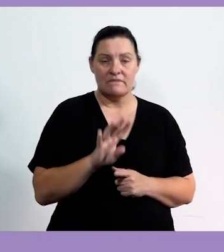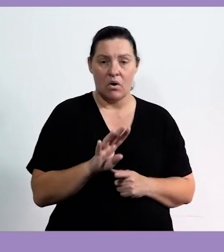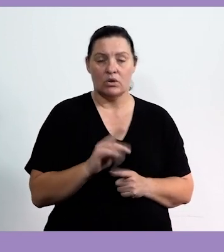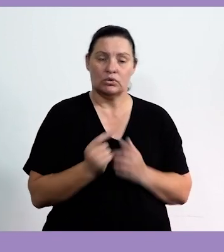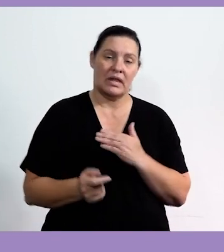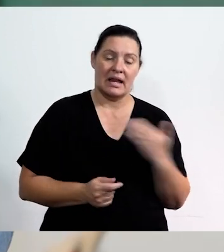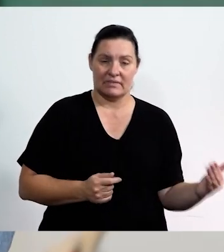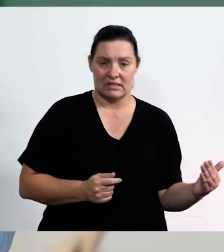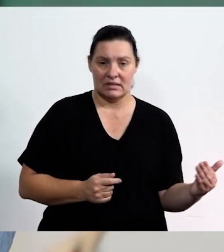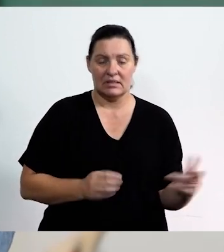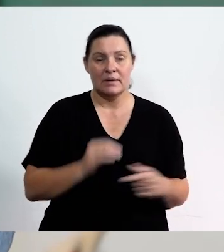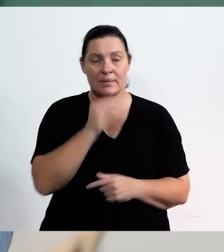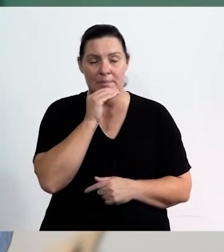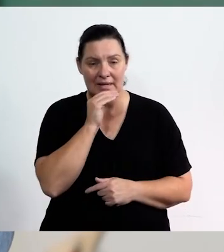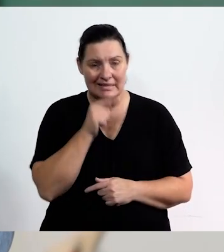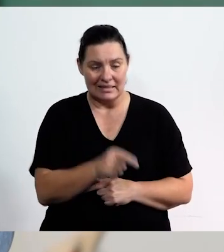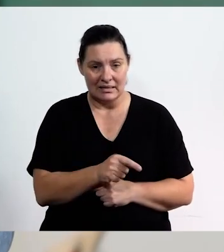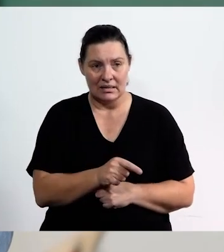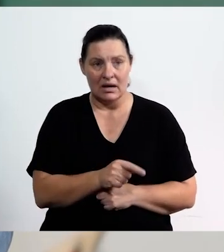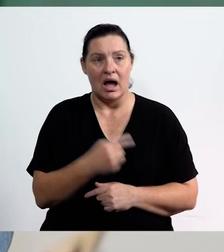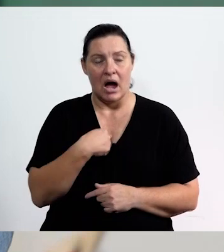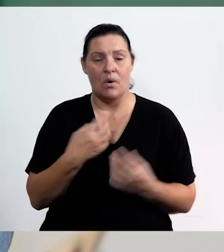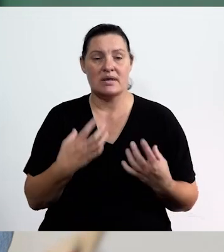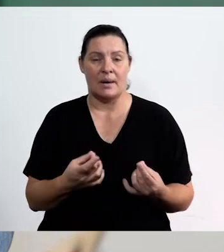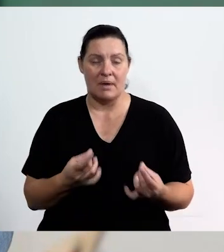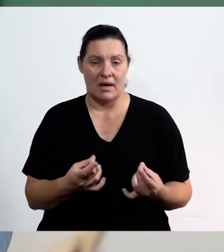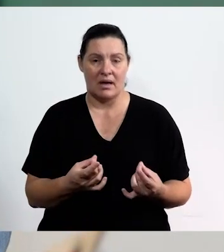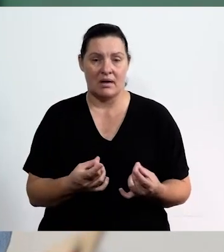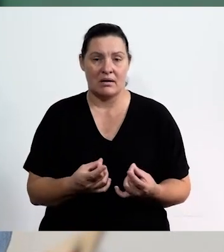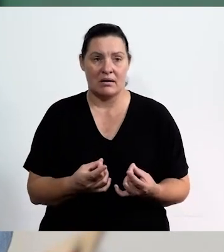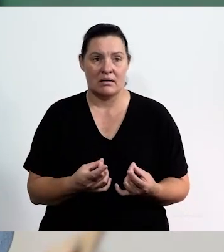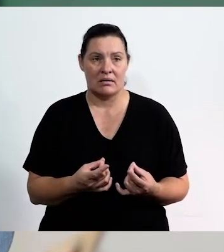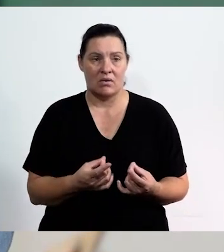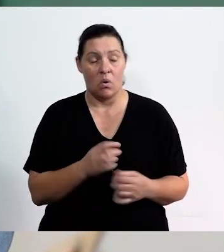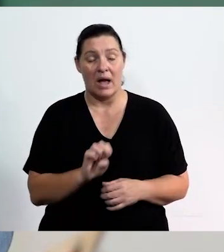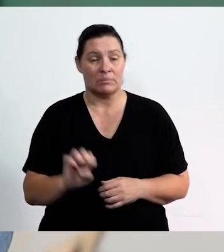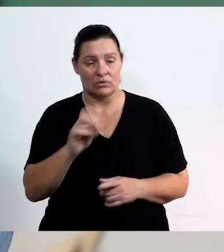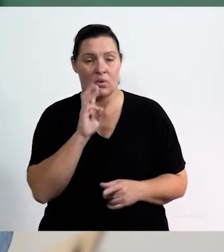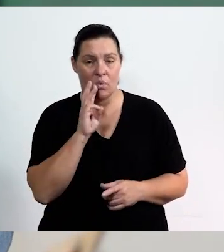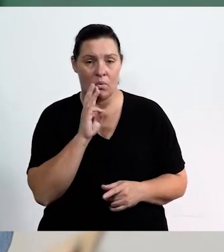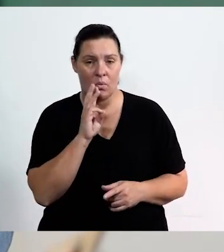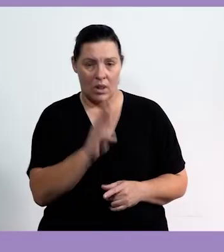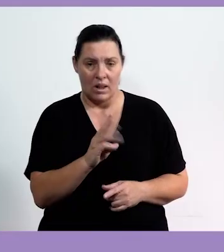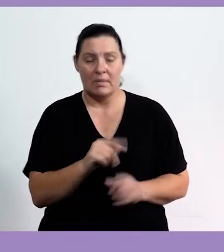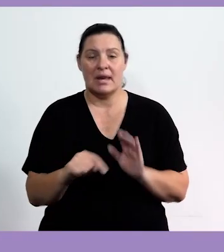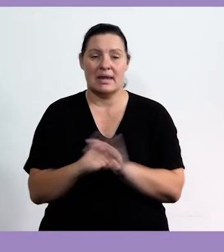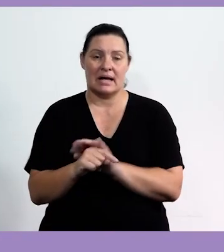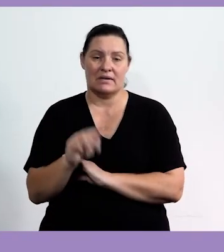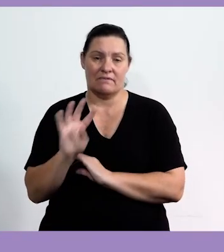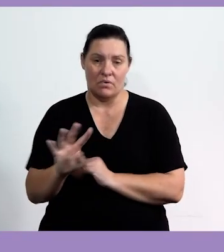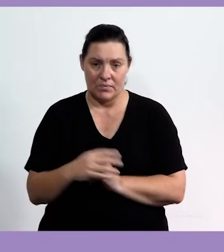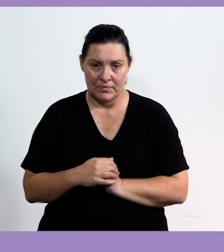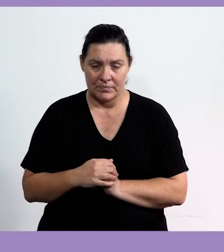shifted 4 spaces to the left. That means that our number is going to be, our exponent is going to be